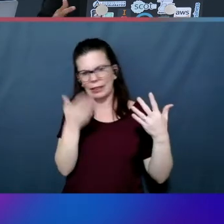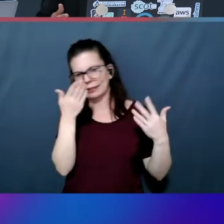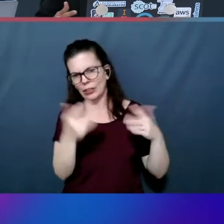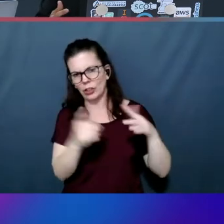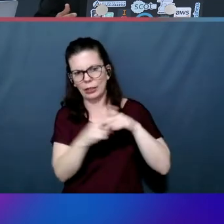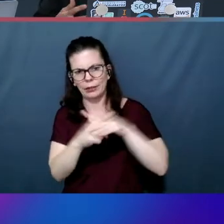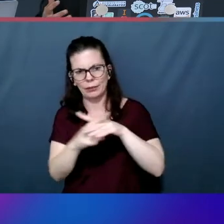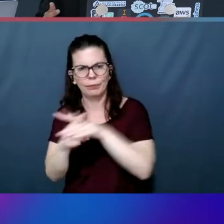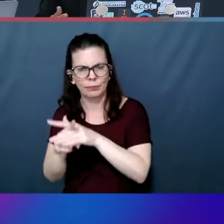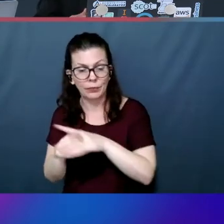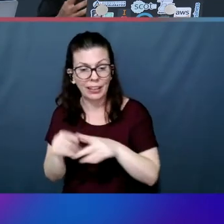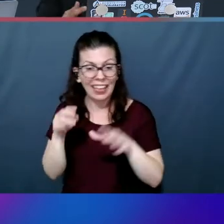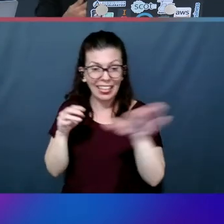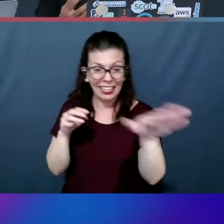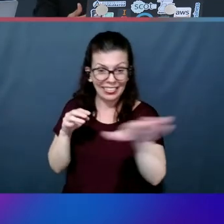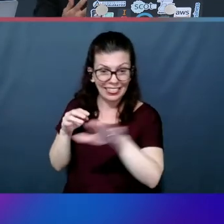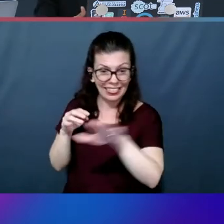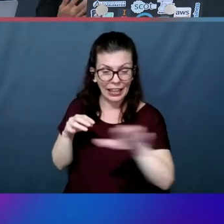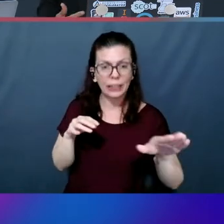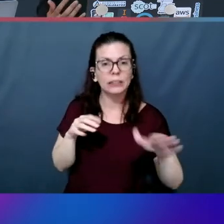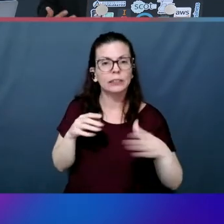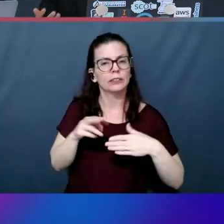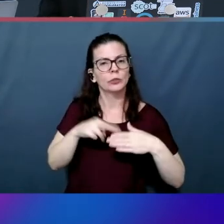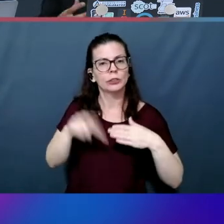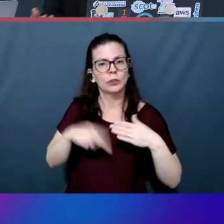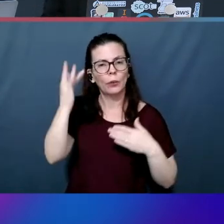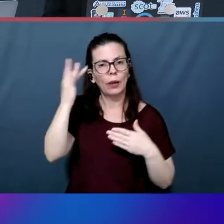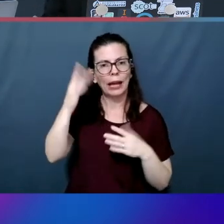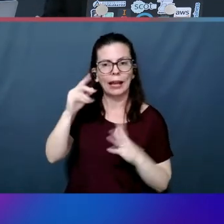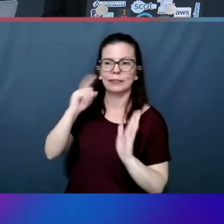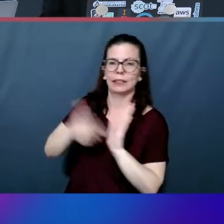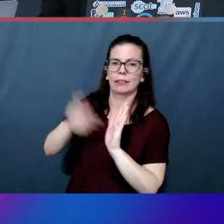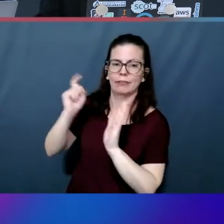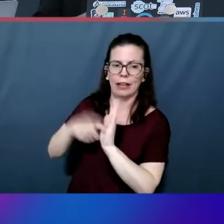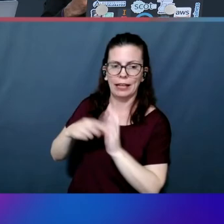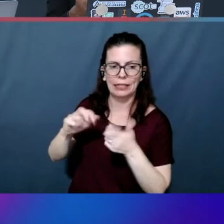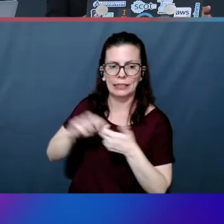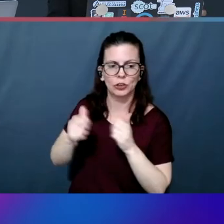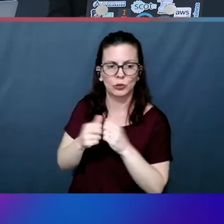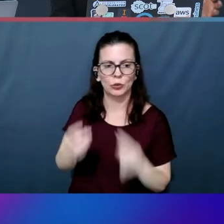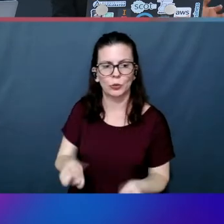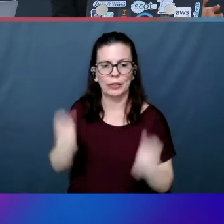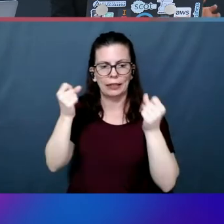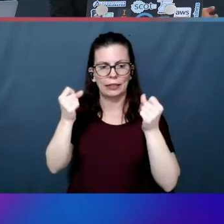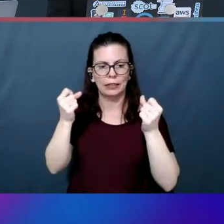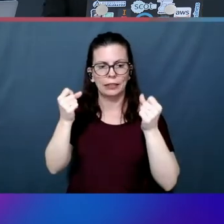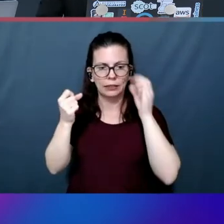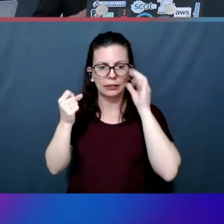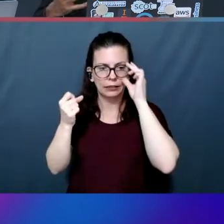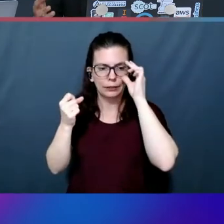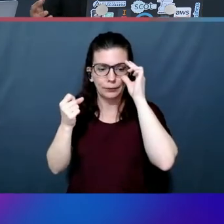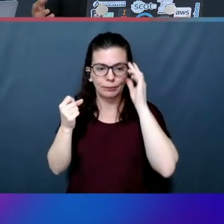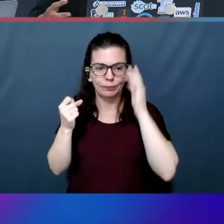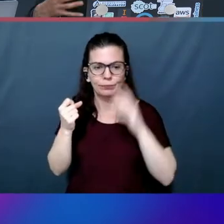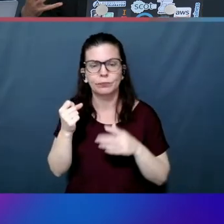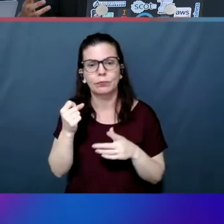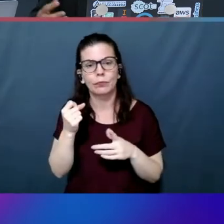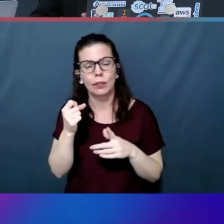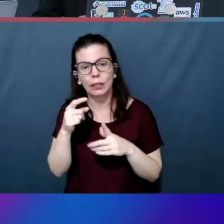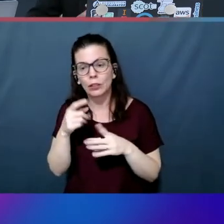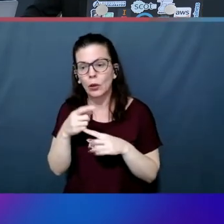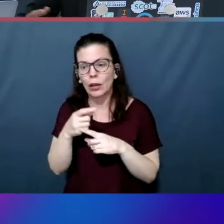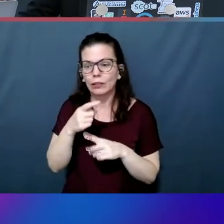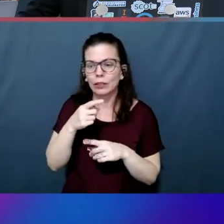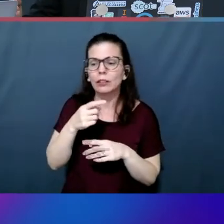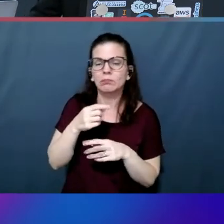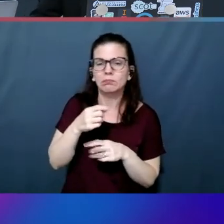is as a result of being able to identify those issues really quickly with the call summary. So once I identify an issue in the call summary, I can create categories